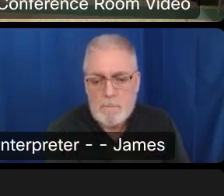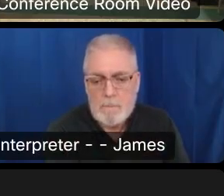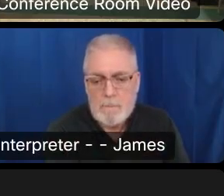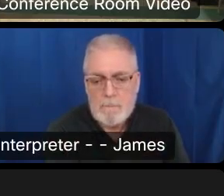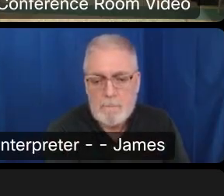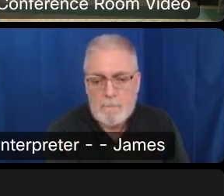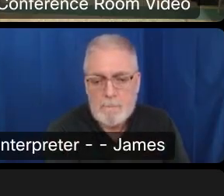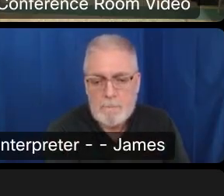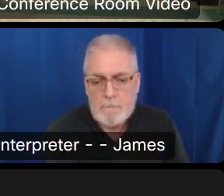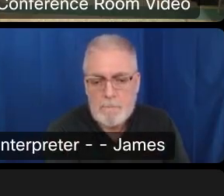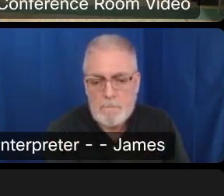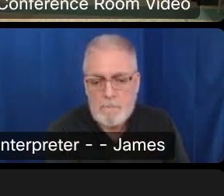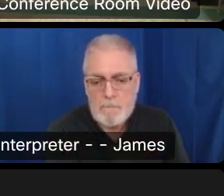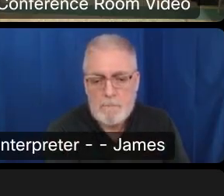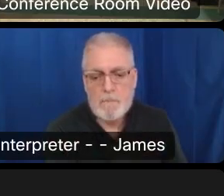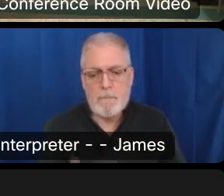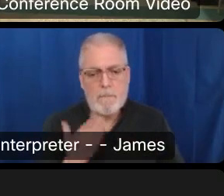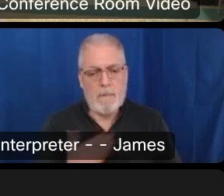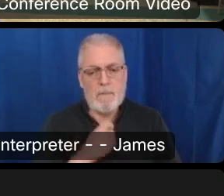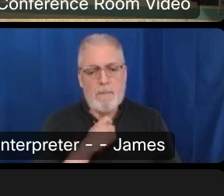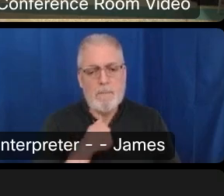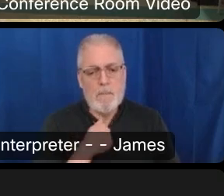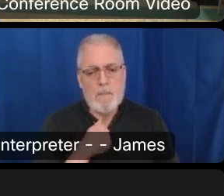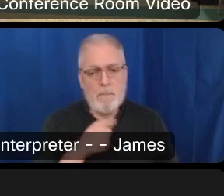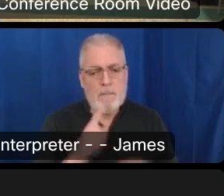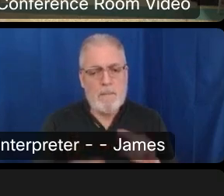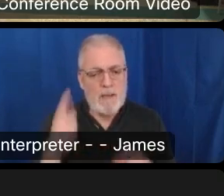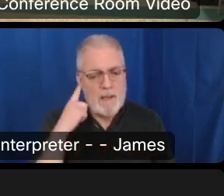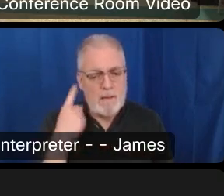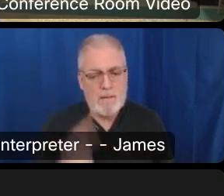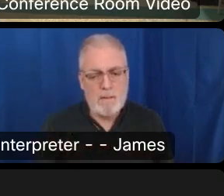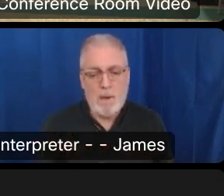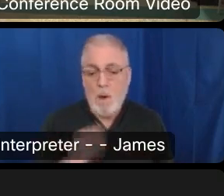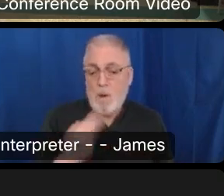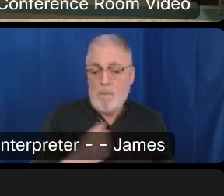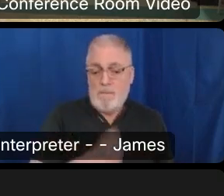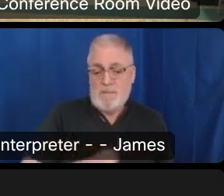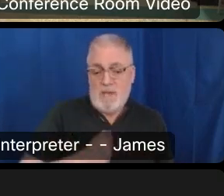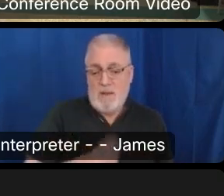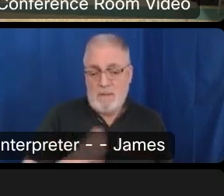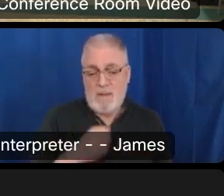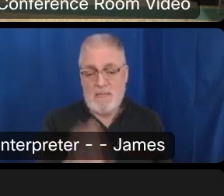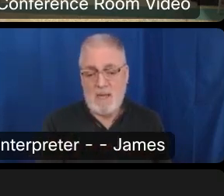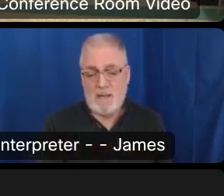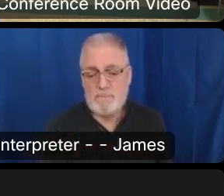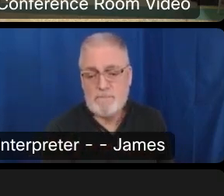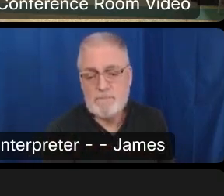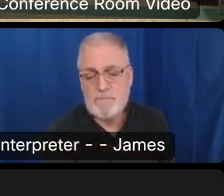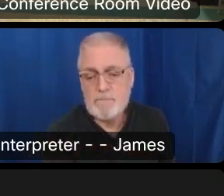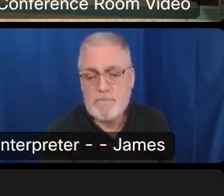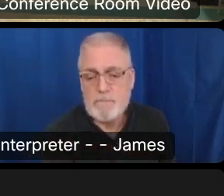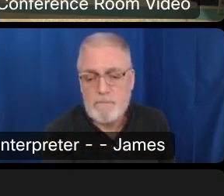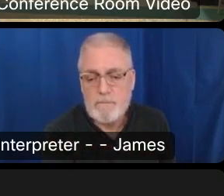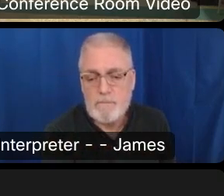I think you might be muted. We can't hear you. Oh, sorry about that. I just wanted to add that perhaps we could